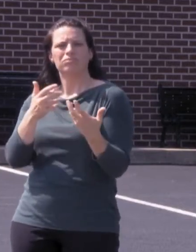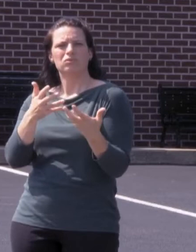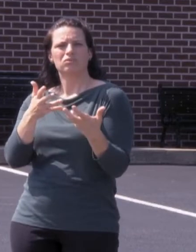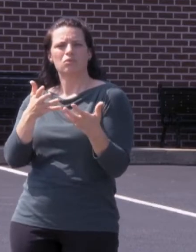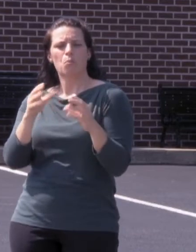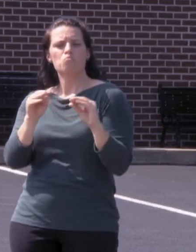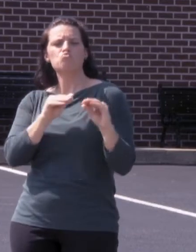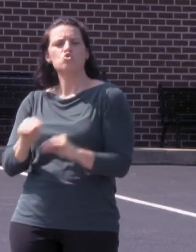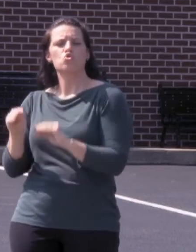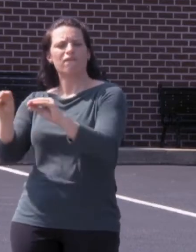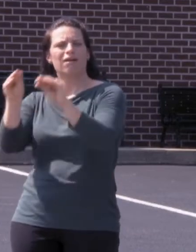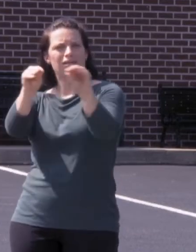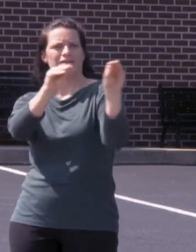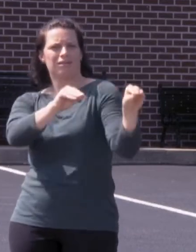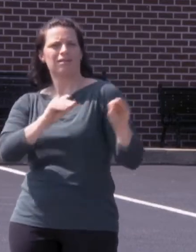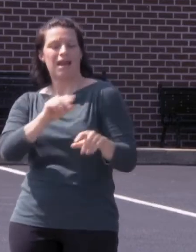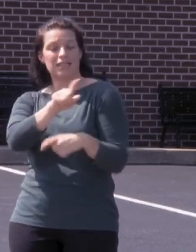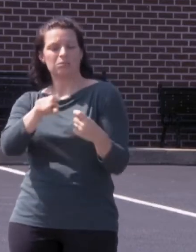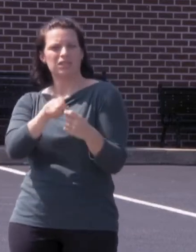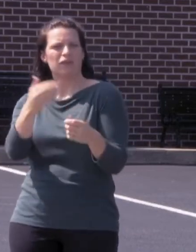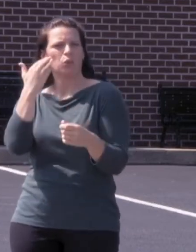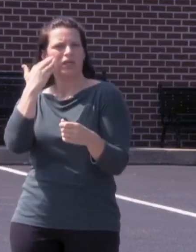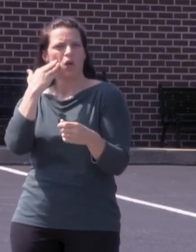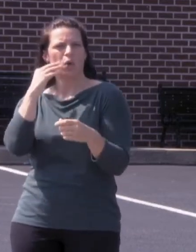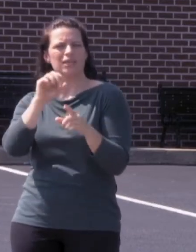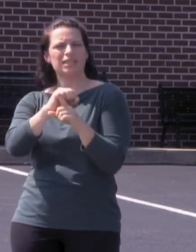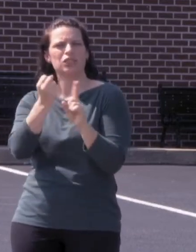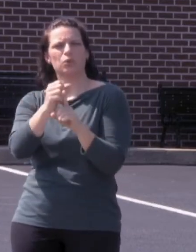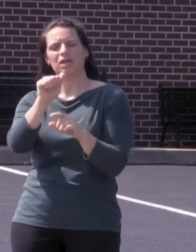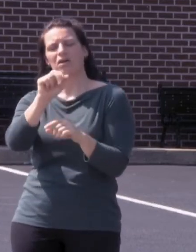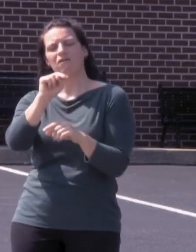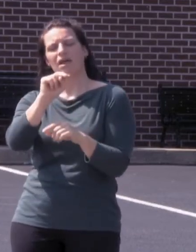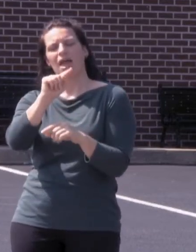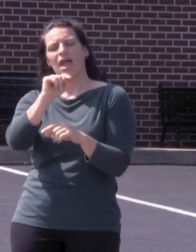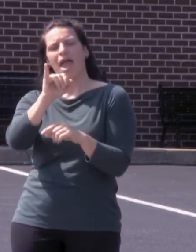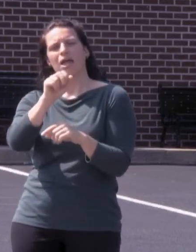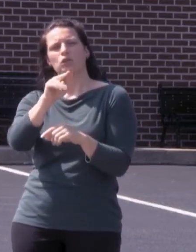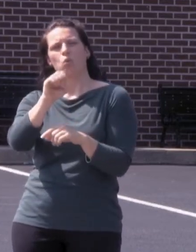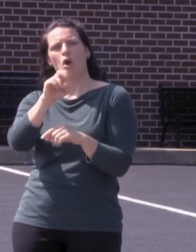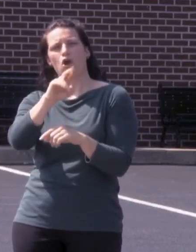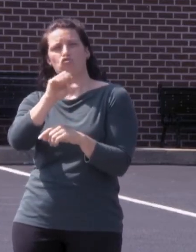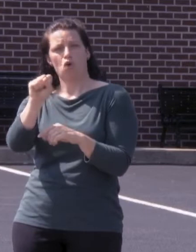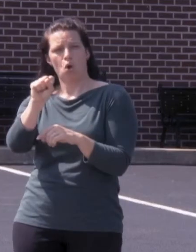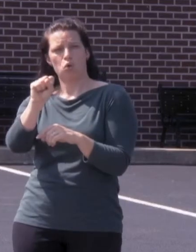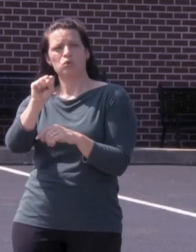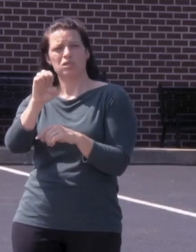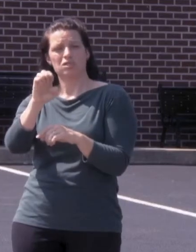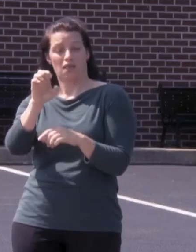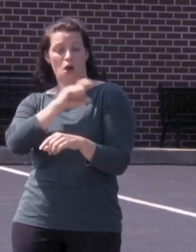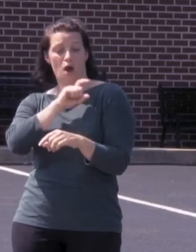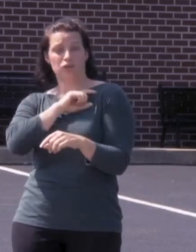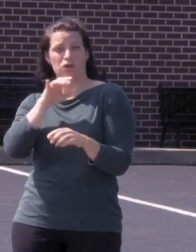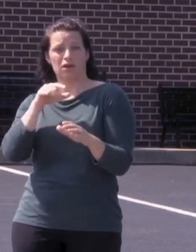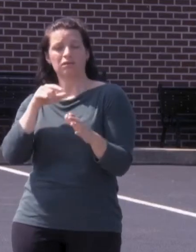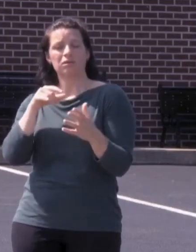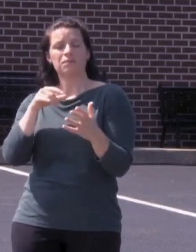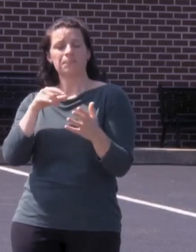department to department. And specifically, we know in the case of Antoine Rose, he was hired by the officer that was